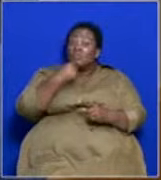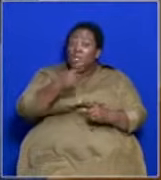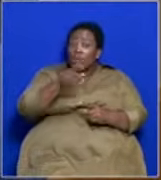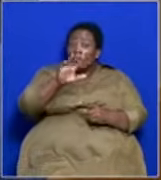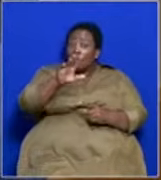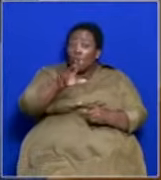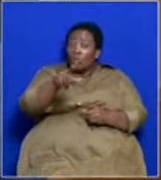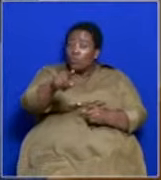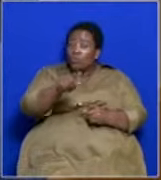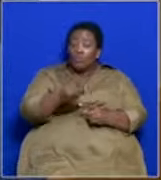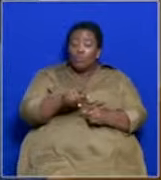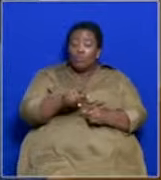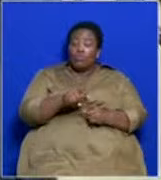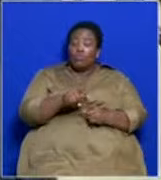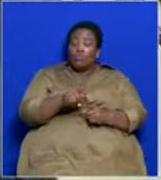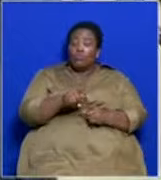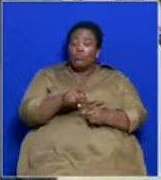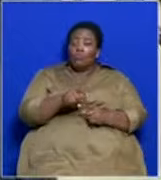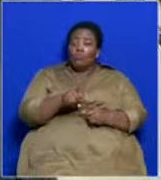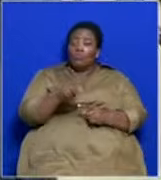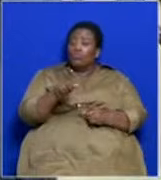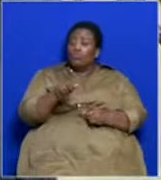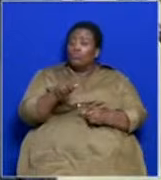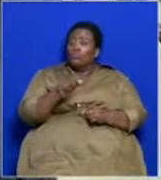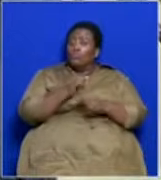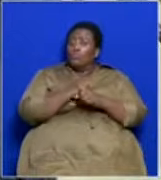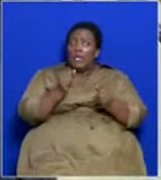you serve the subpoena? You said you did not.